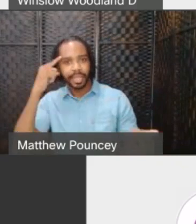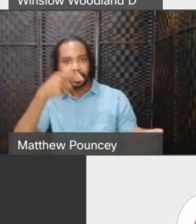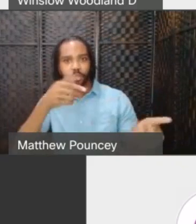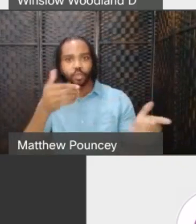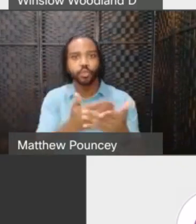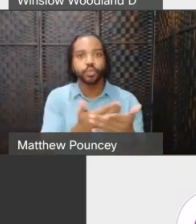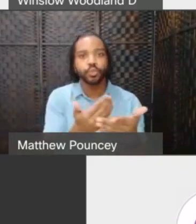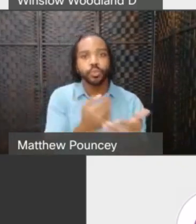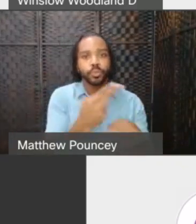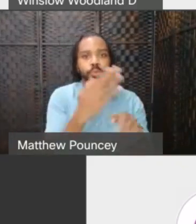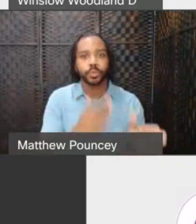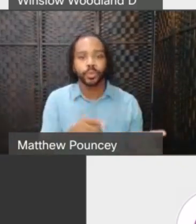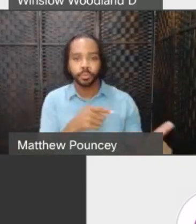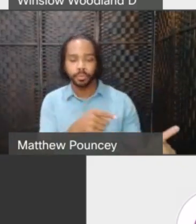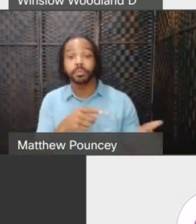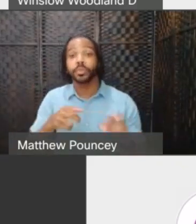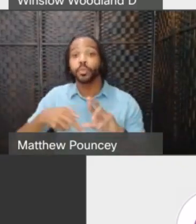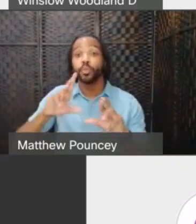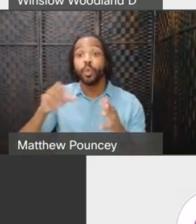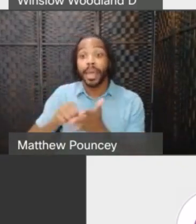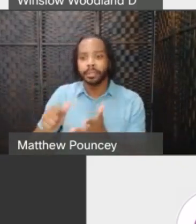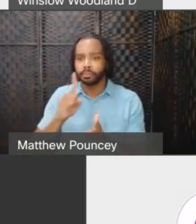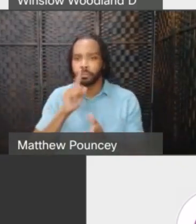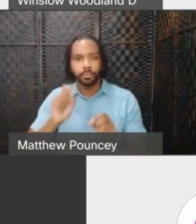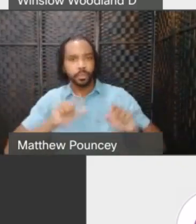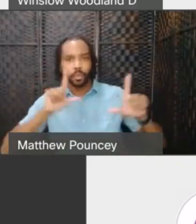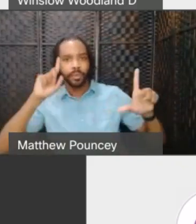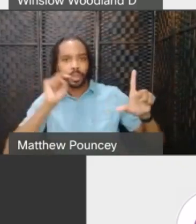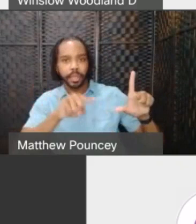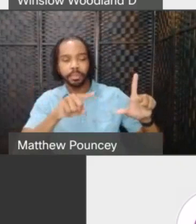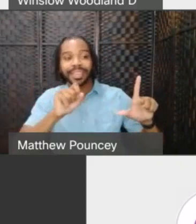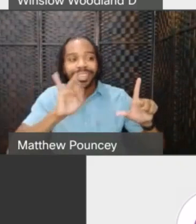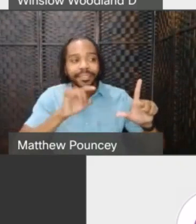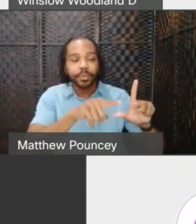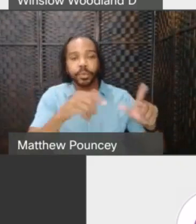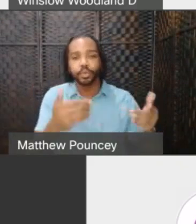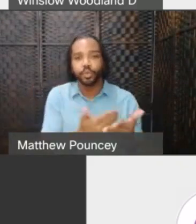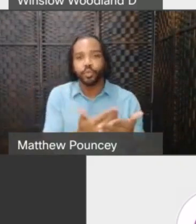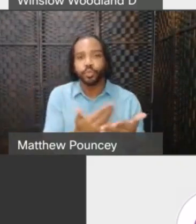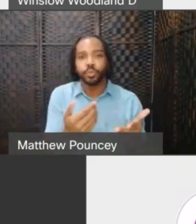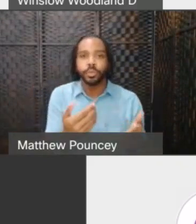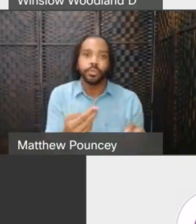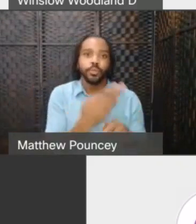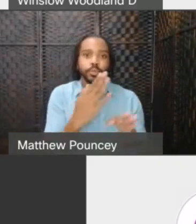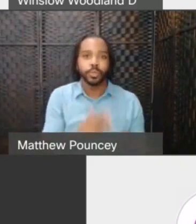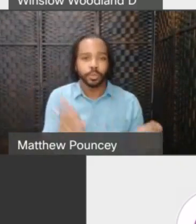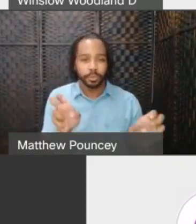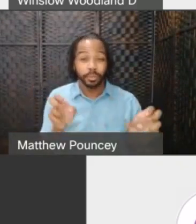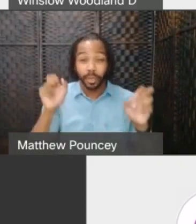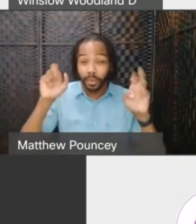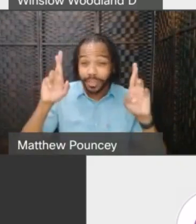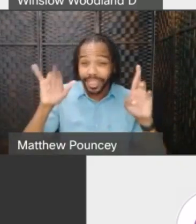user. The renewal page will not come up for a new user. Hopefully that